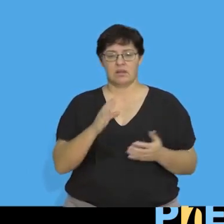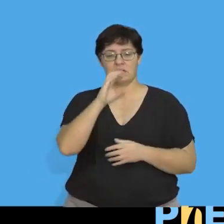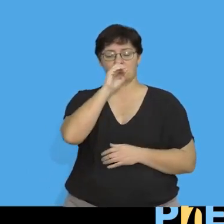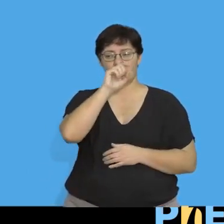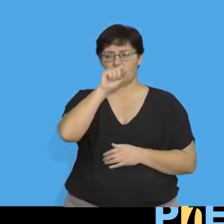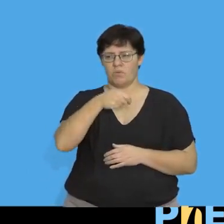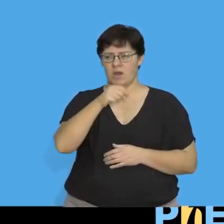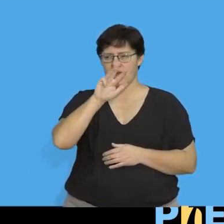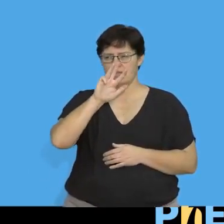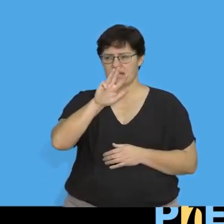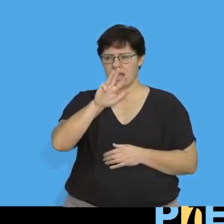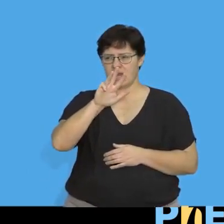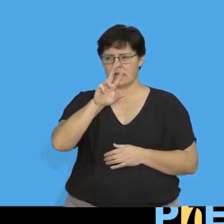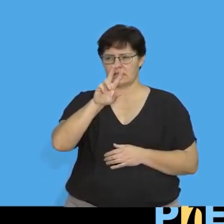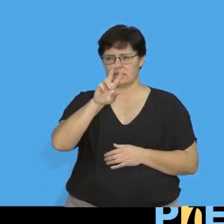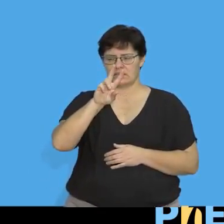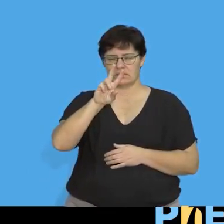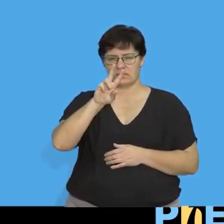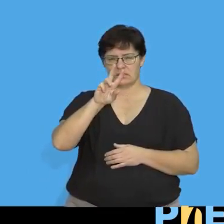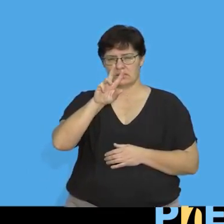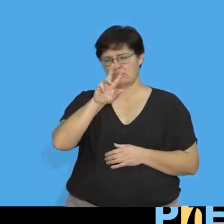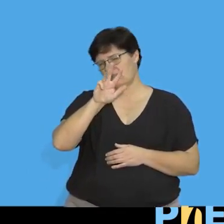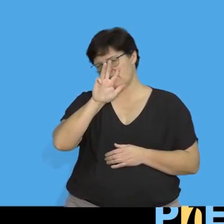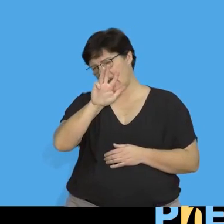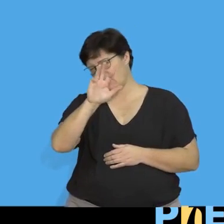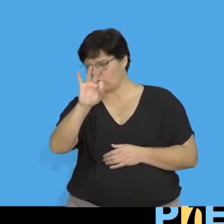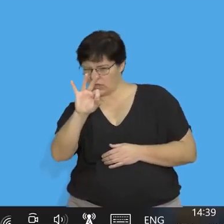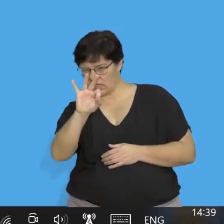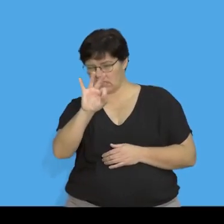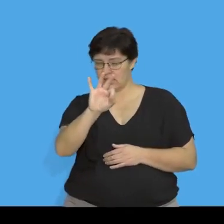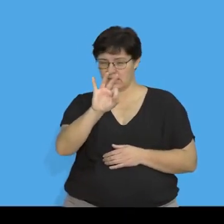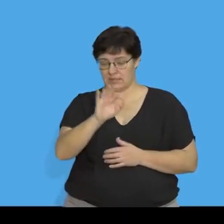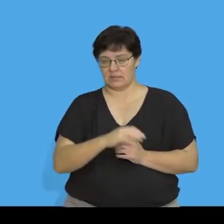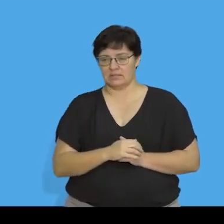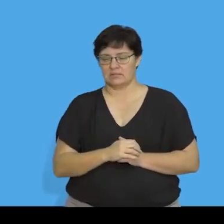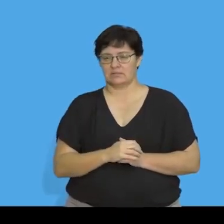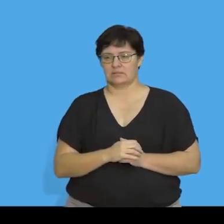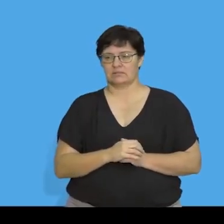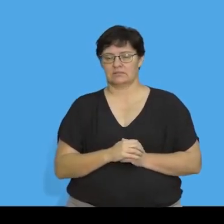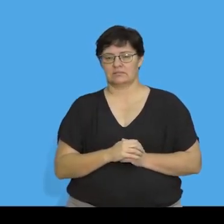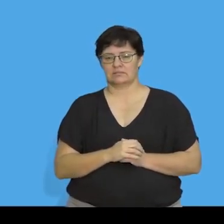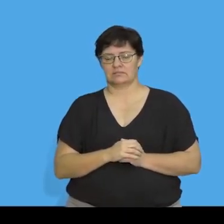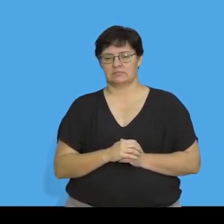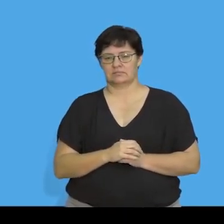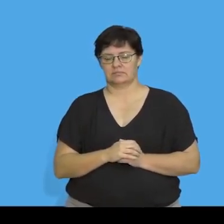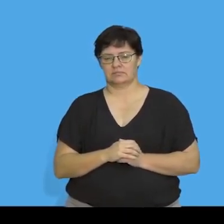And exactly, 0.93 is the period there, 0.93.